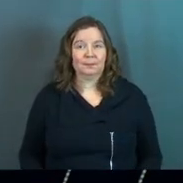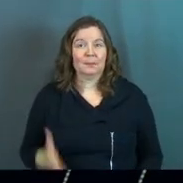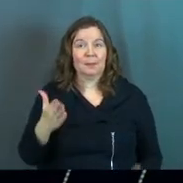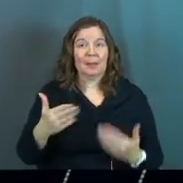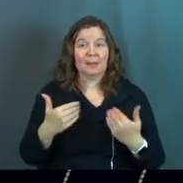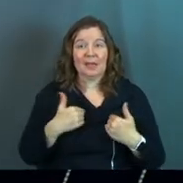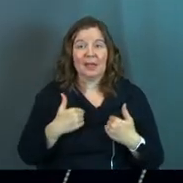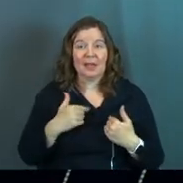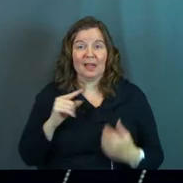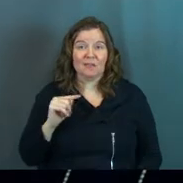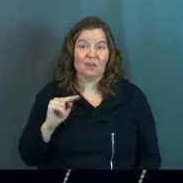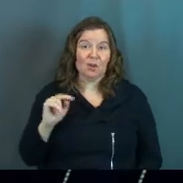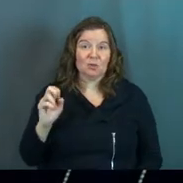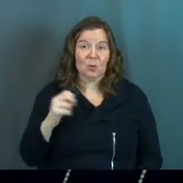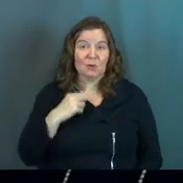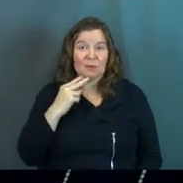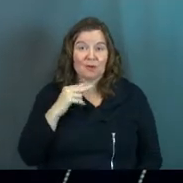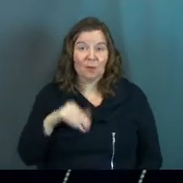Maybe I had a tone.